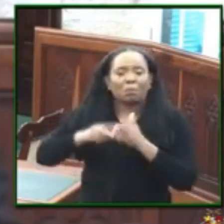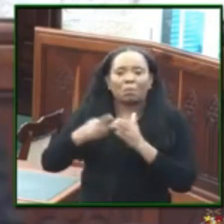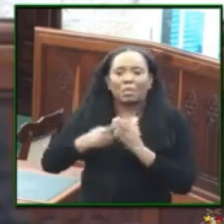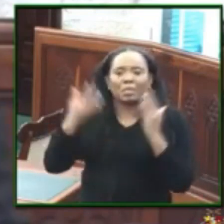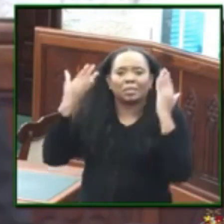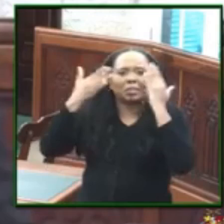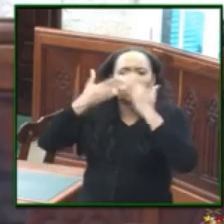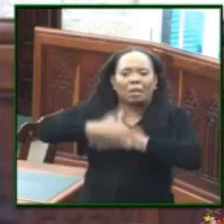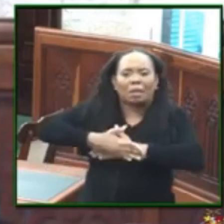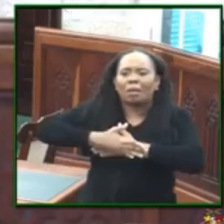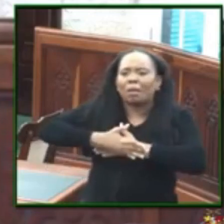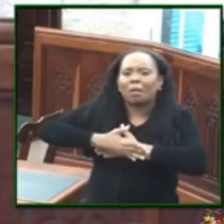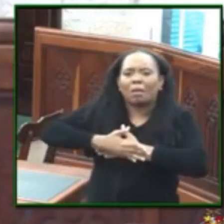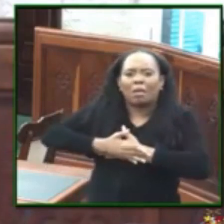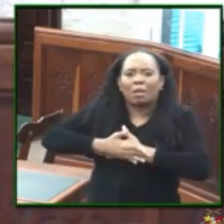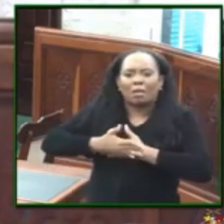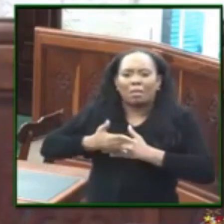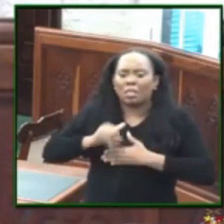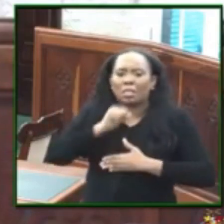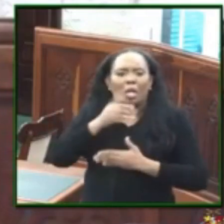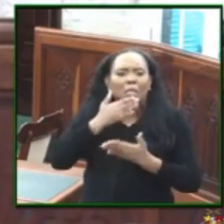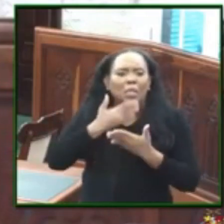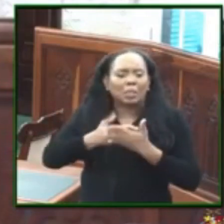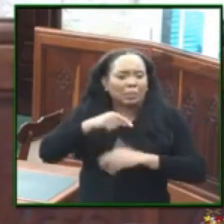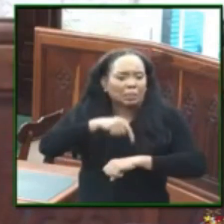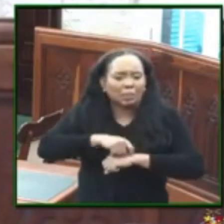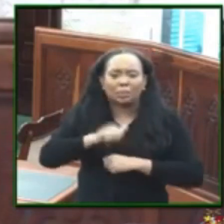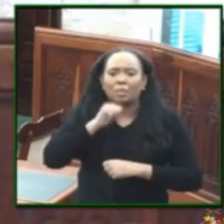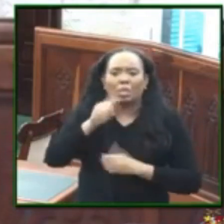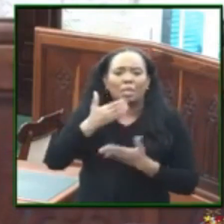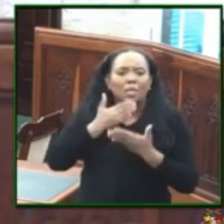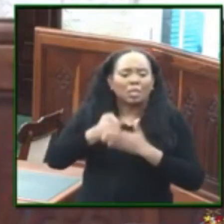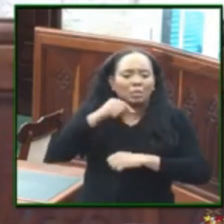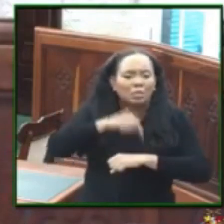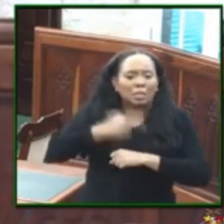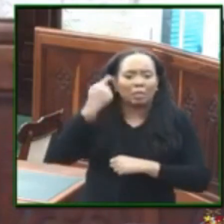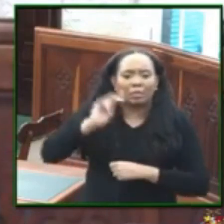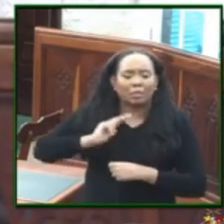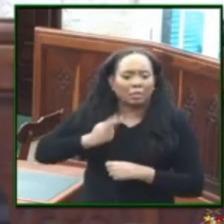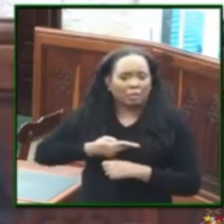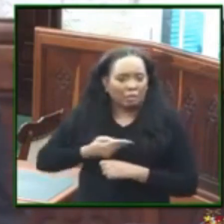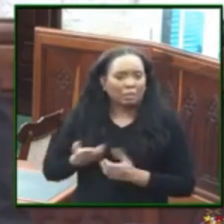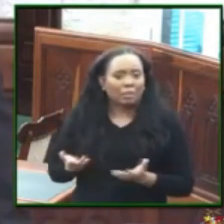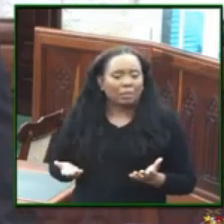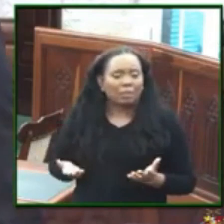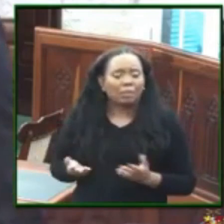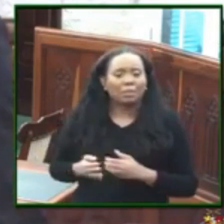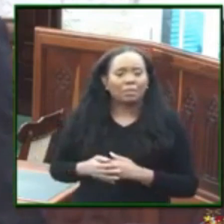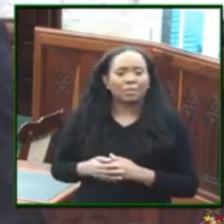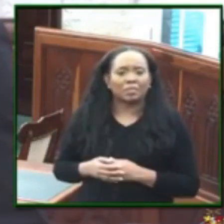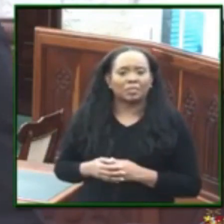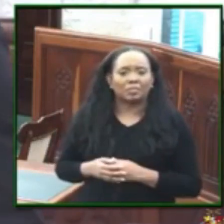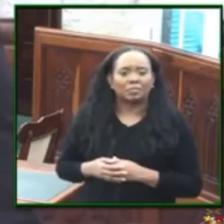affection. This is the dark time, my love.